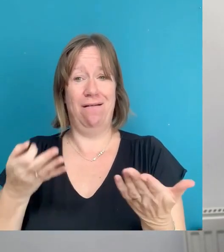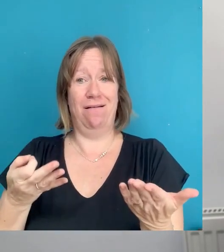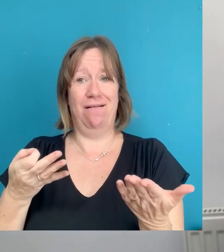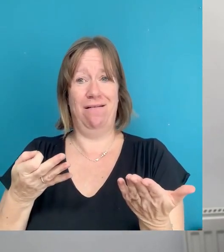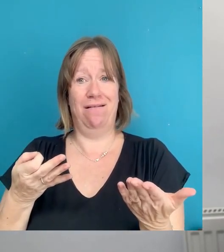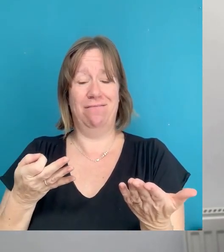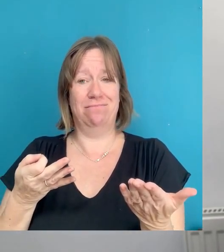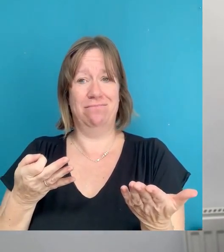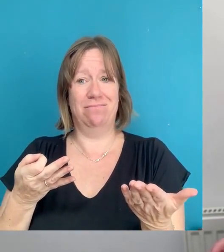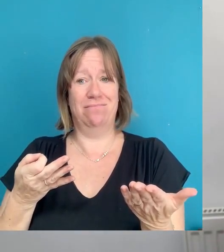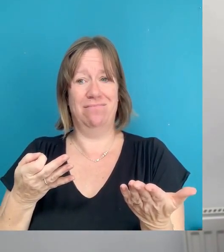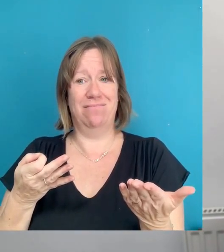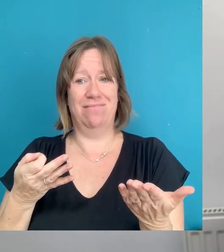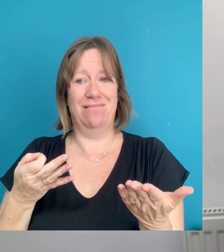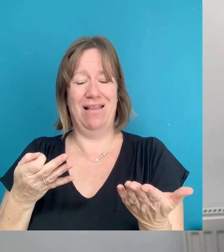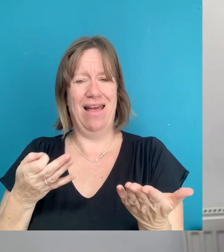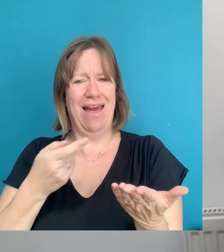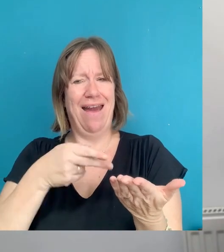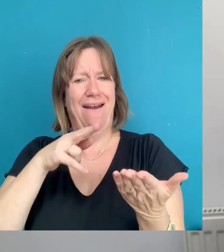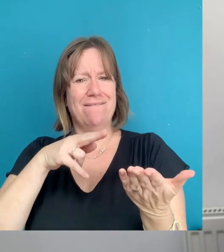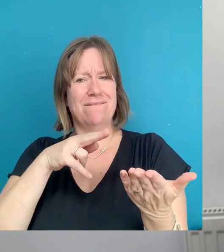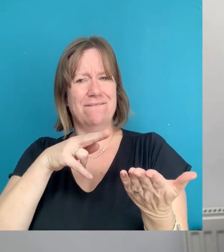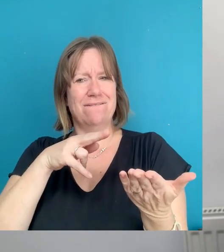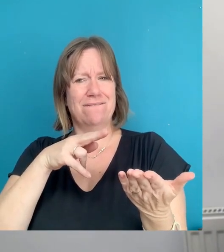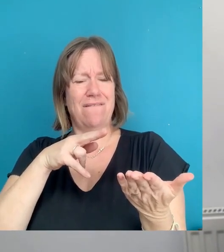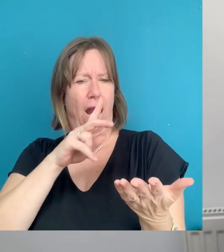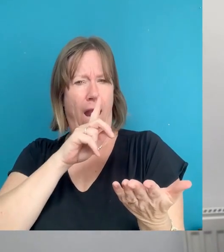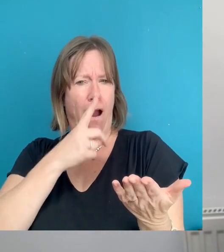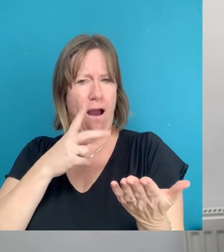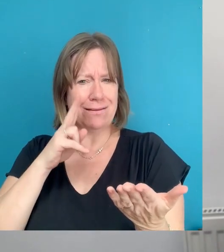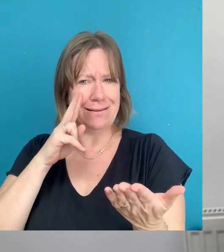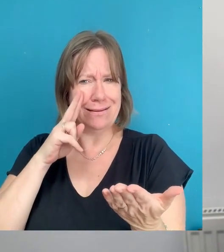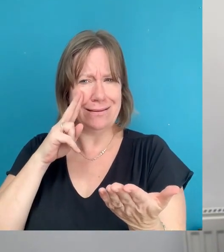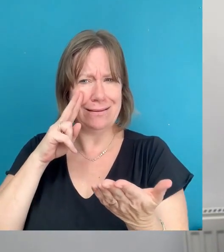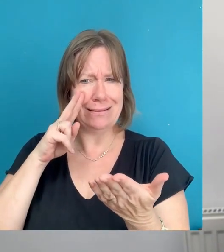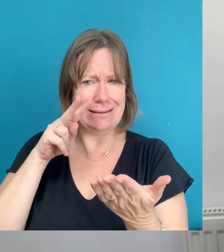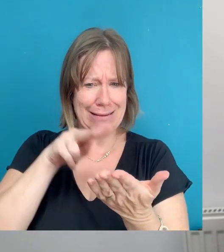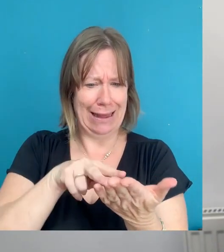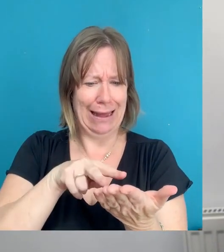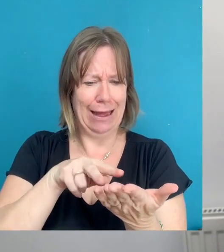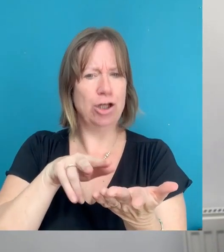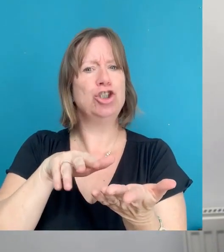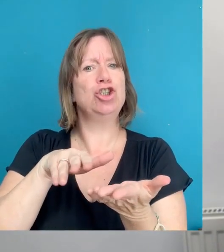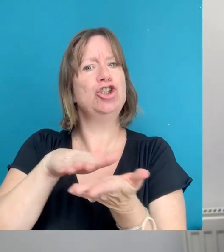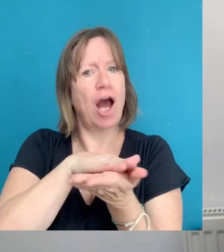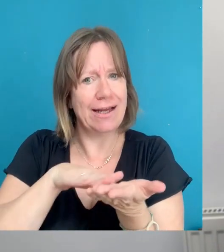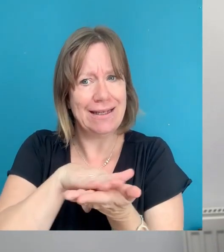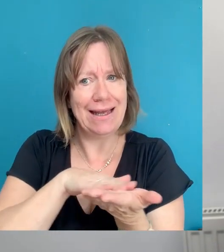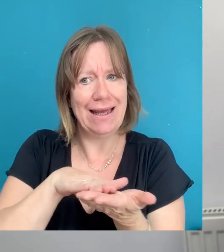no puddles of water on it. If you can't see